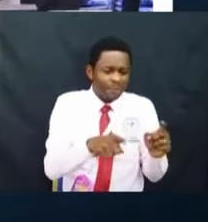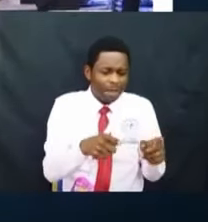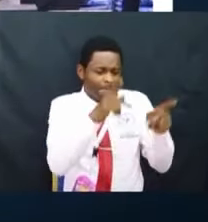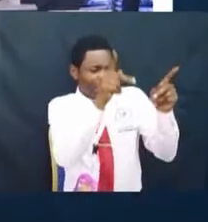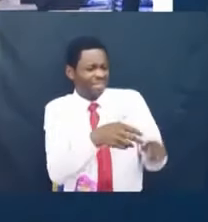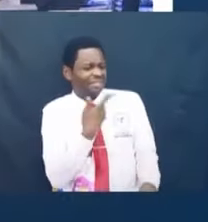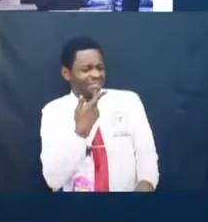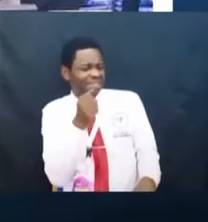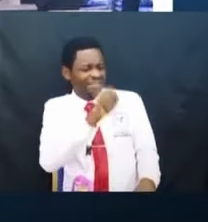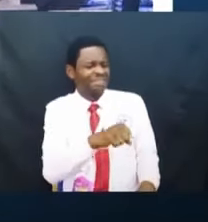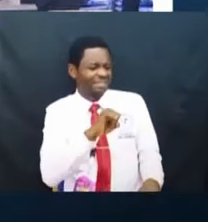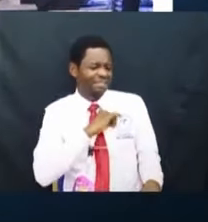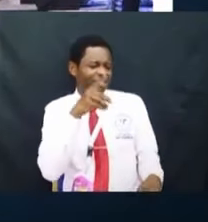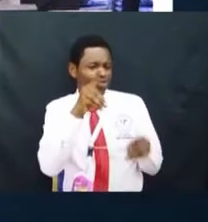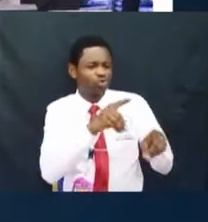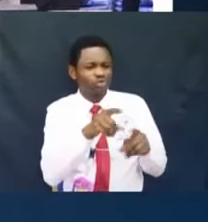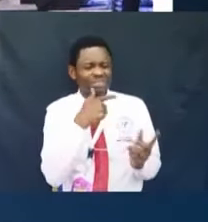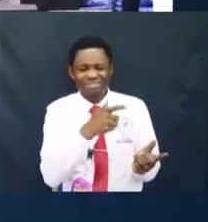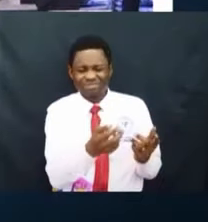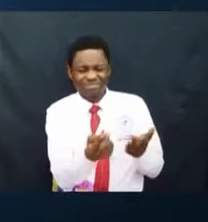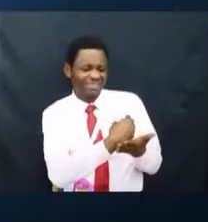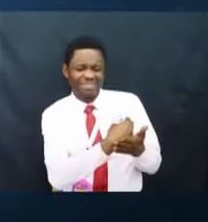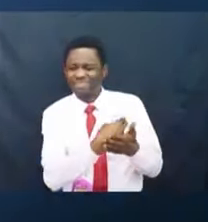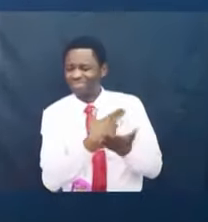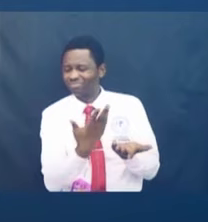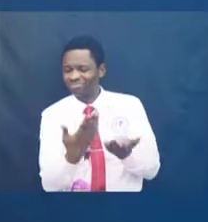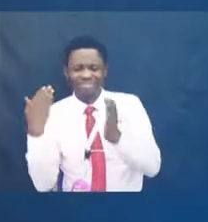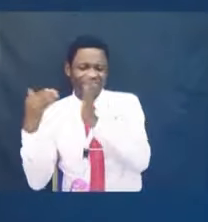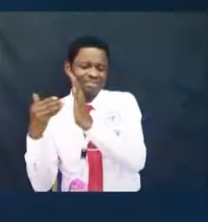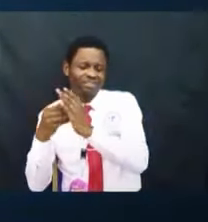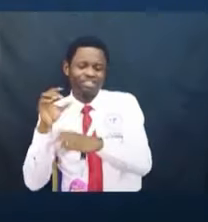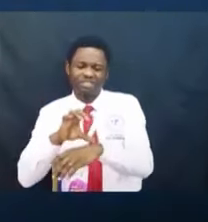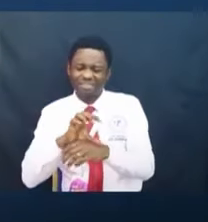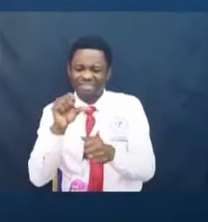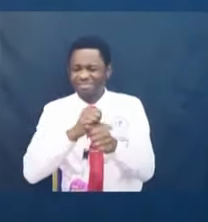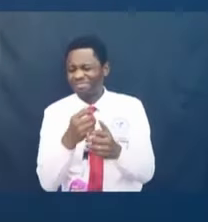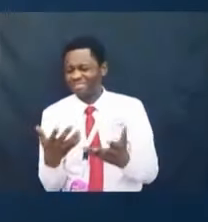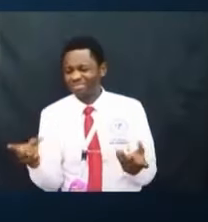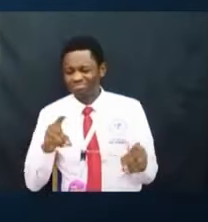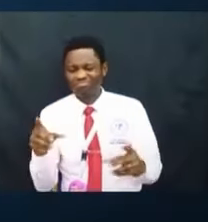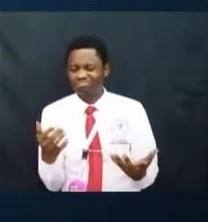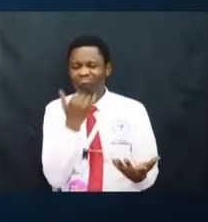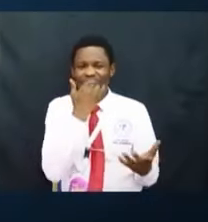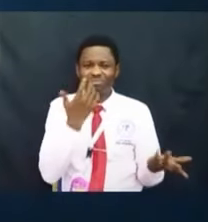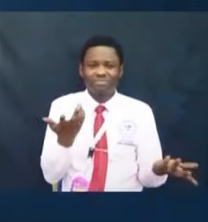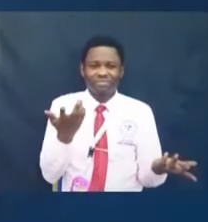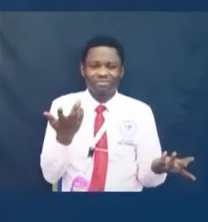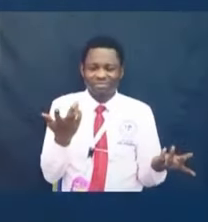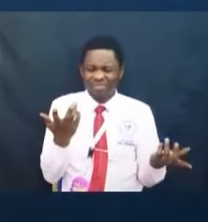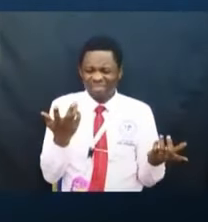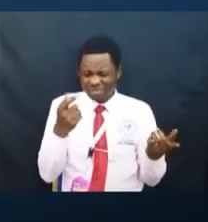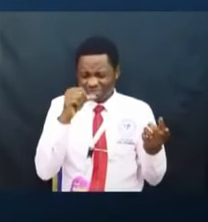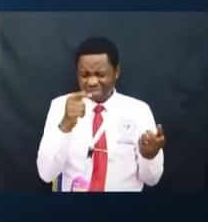do, cannot turn around and be attacking everything we do. As if there's a church